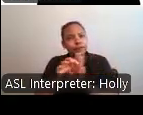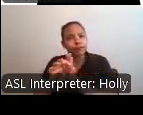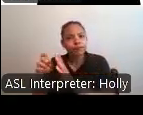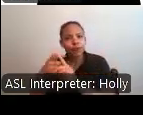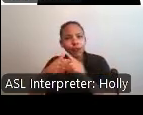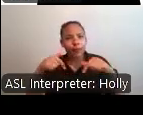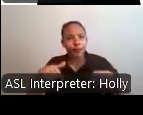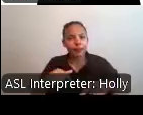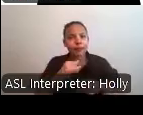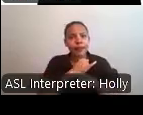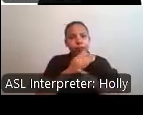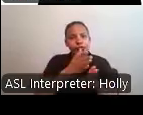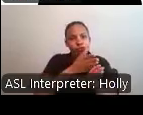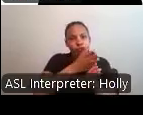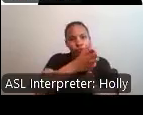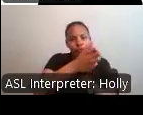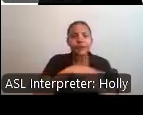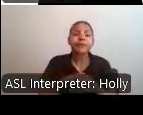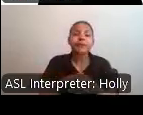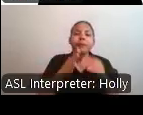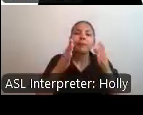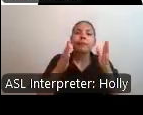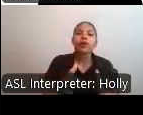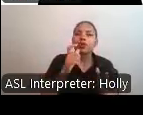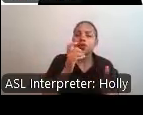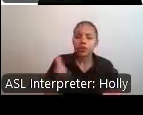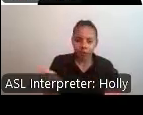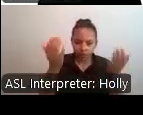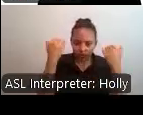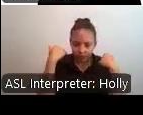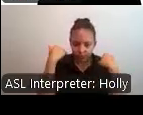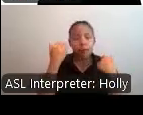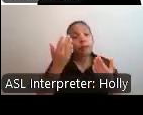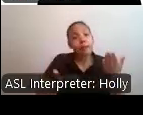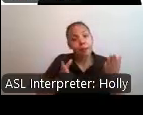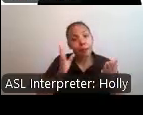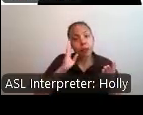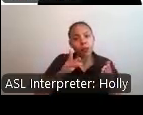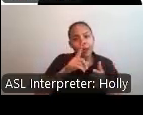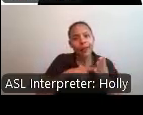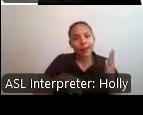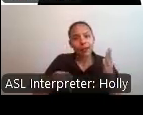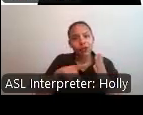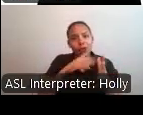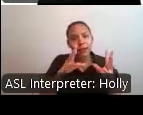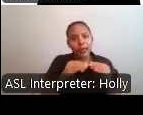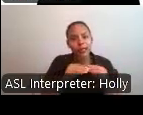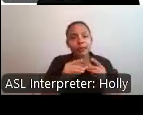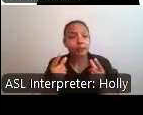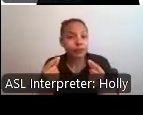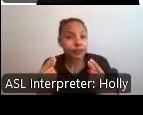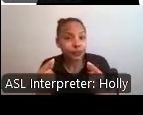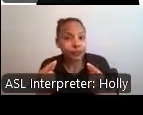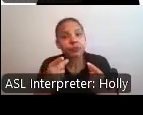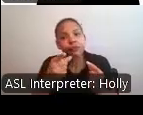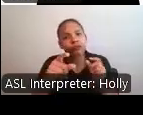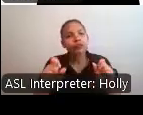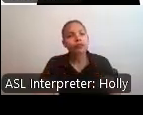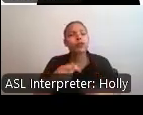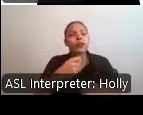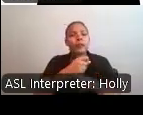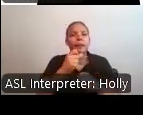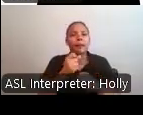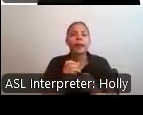Someone who's overwhelmed may cancel a meeting. You could support them by creating a structured schedule,